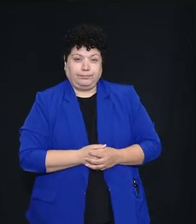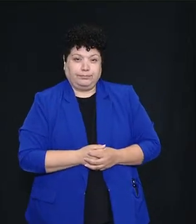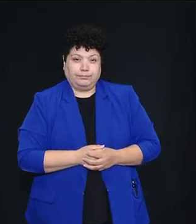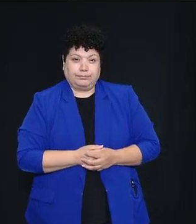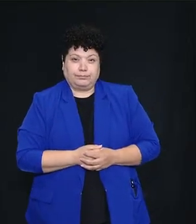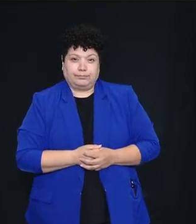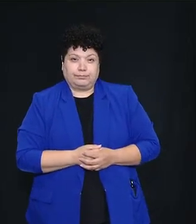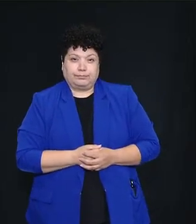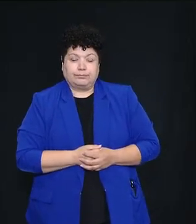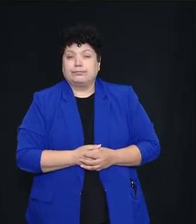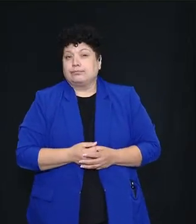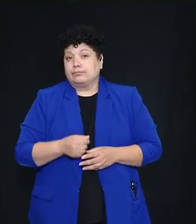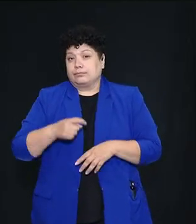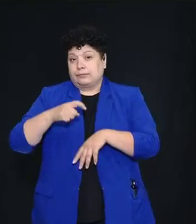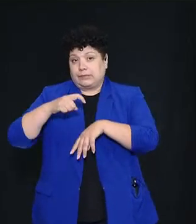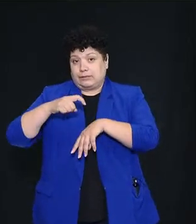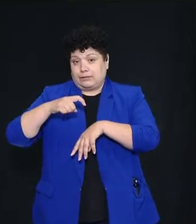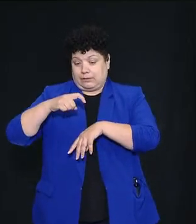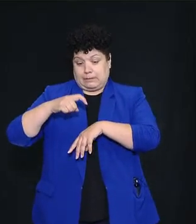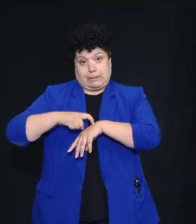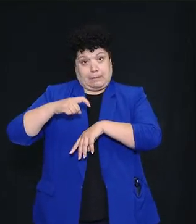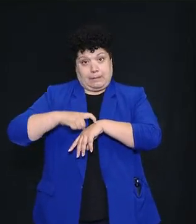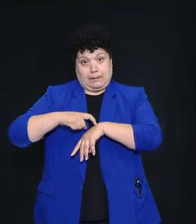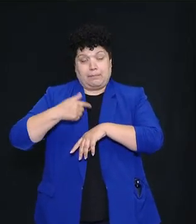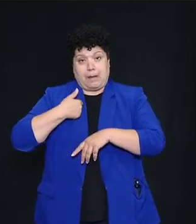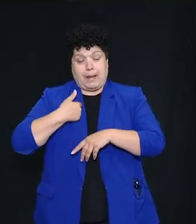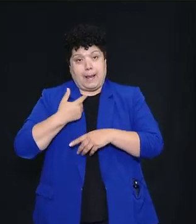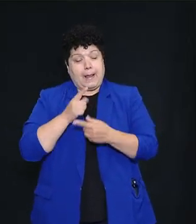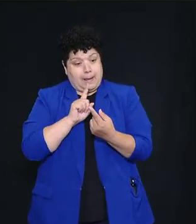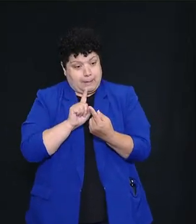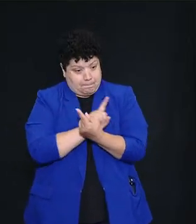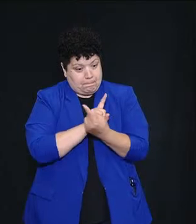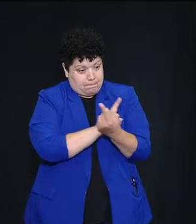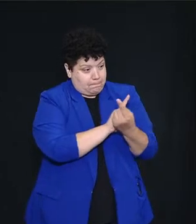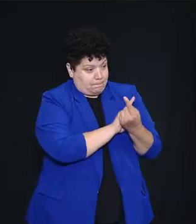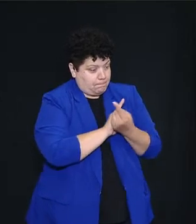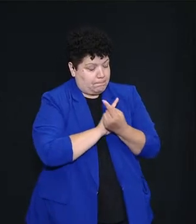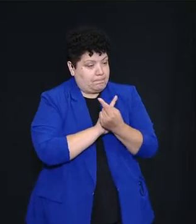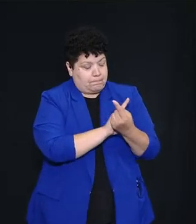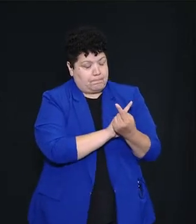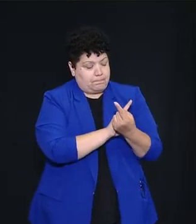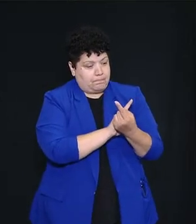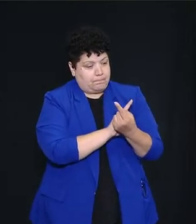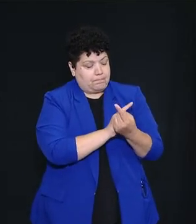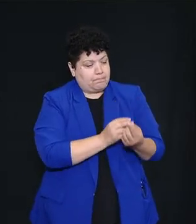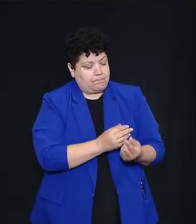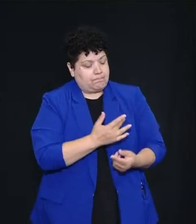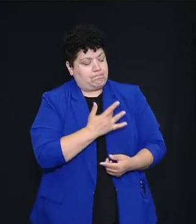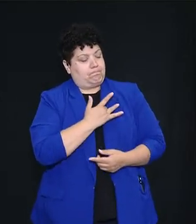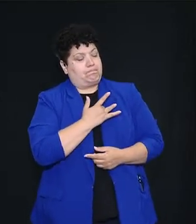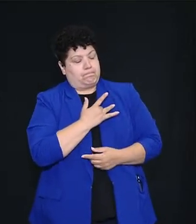The time we spent together made an impression on me.